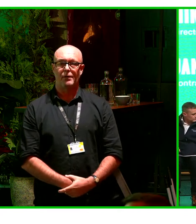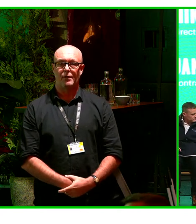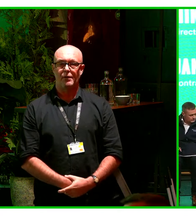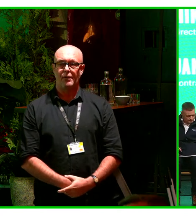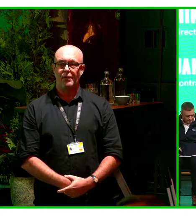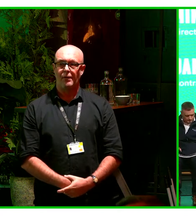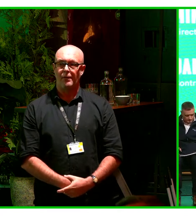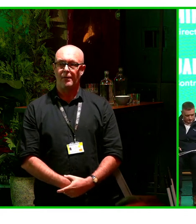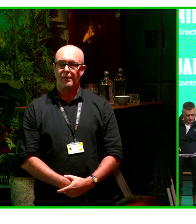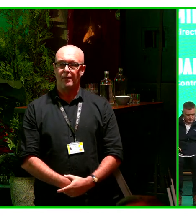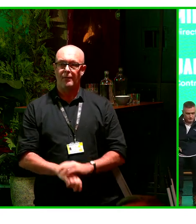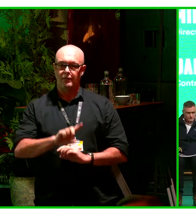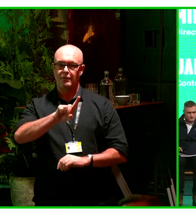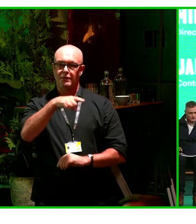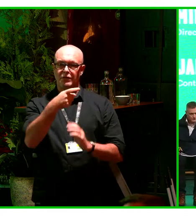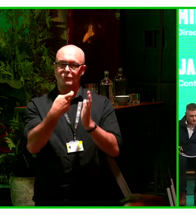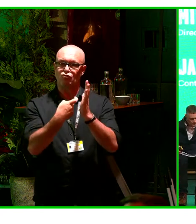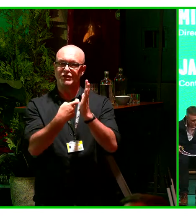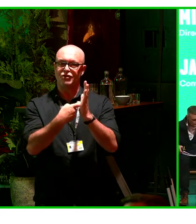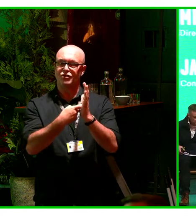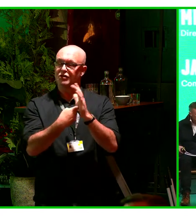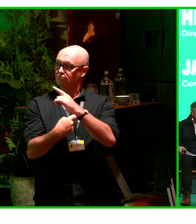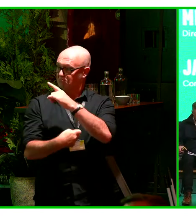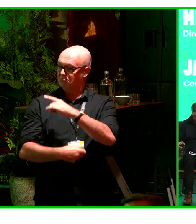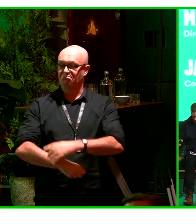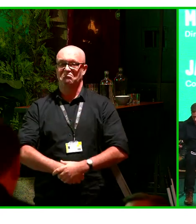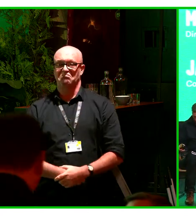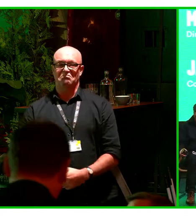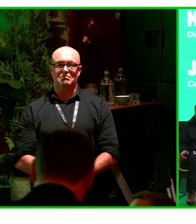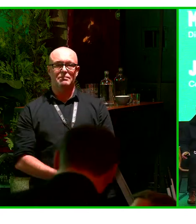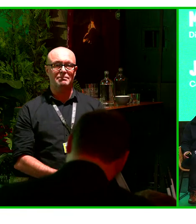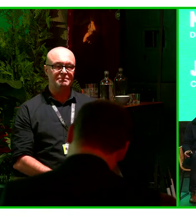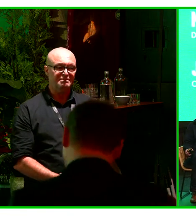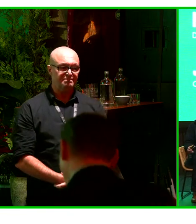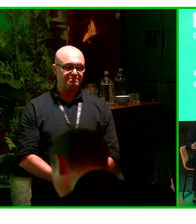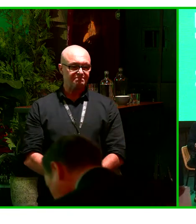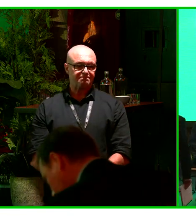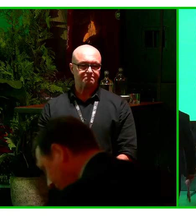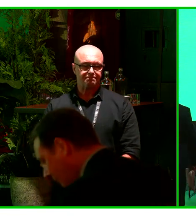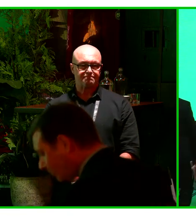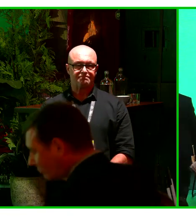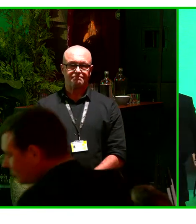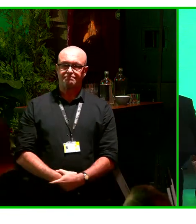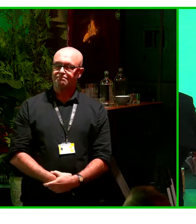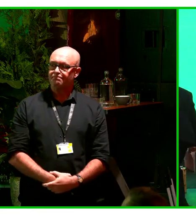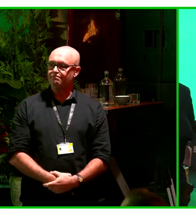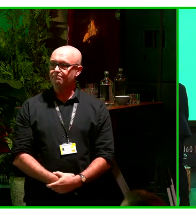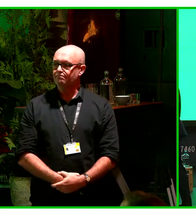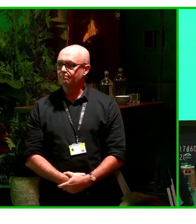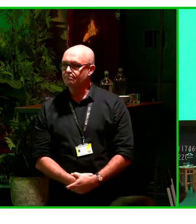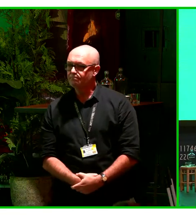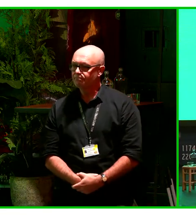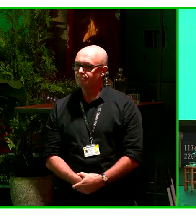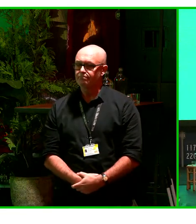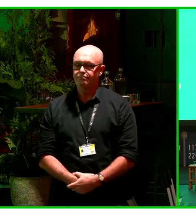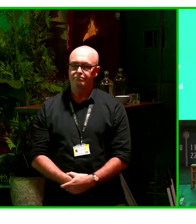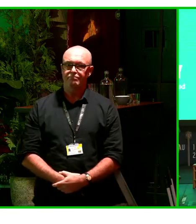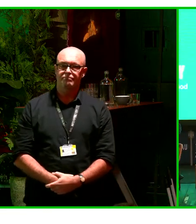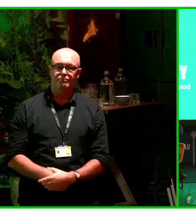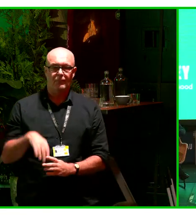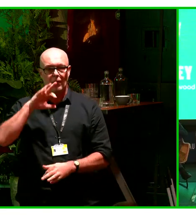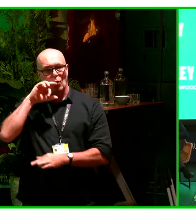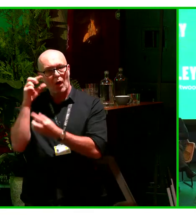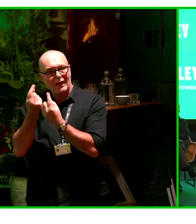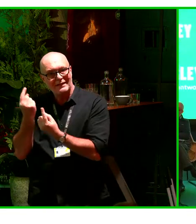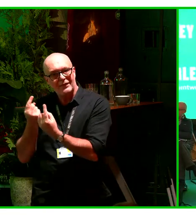and last but not least, James Richardson, Contract Manager at Robertson Group. So shortly, each of the panel members is going to go